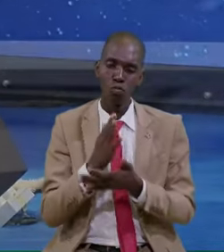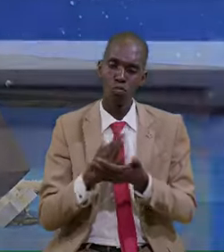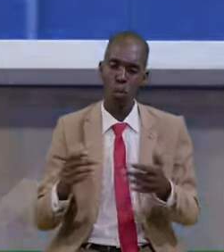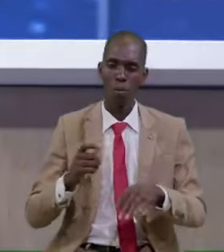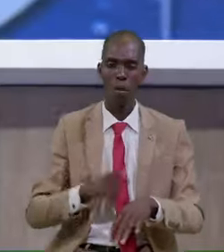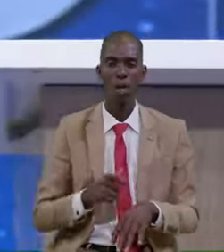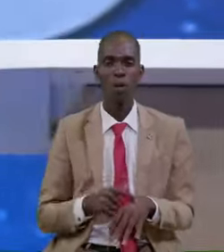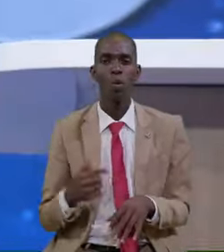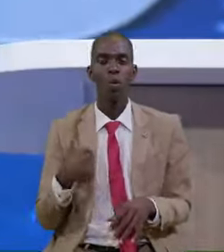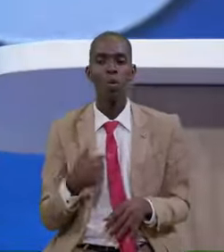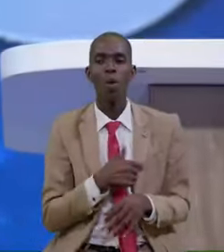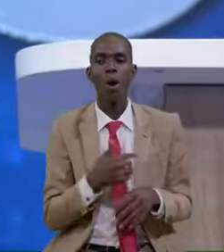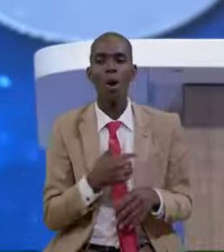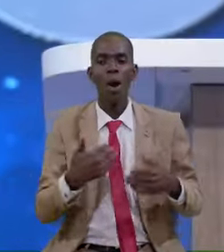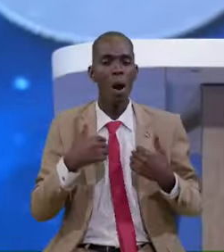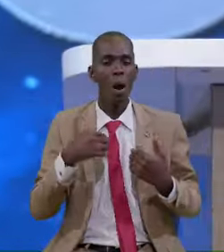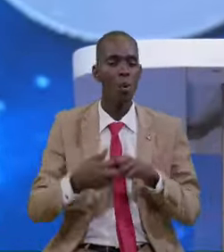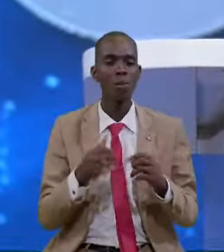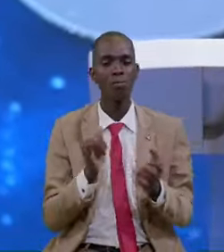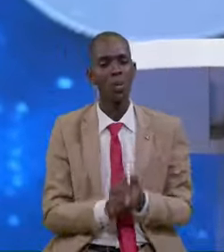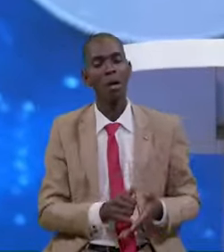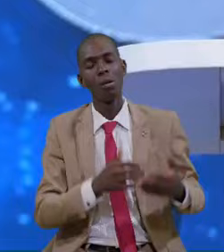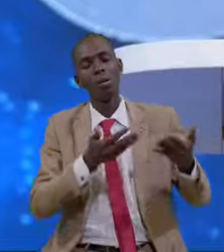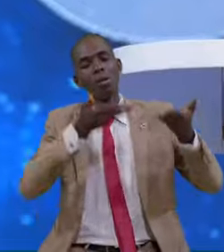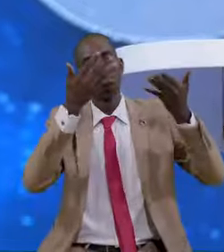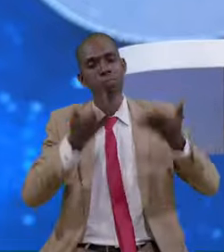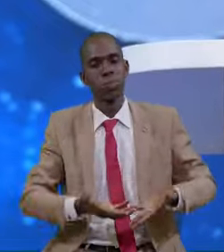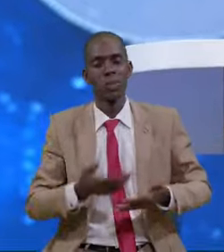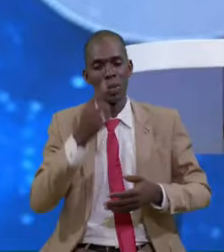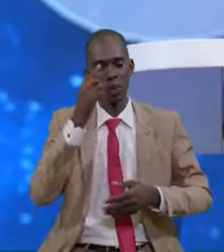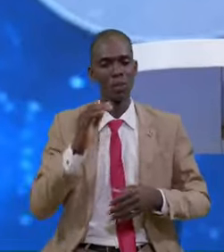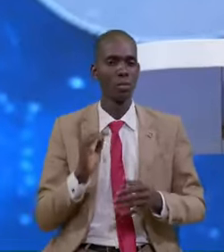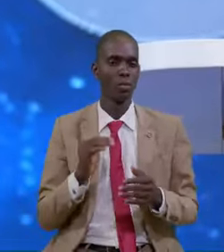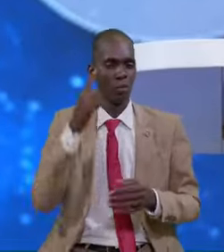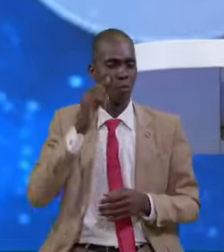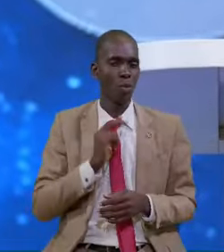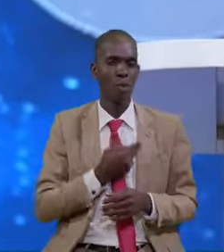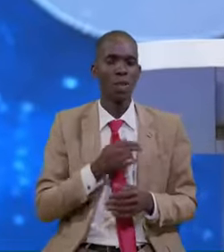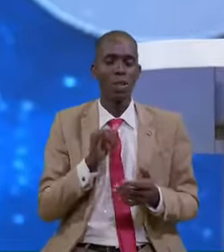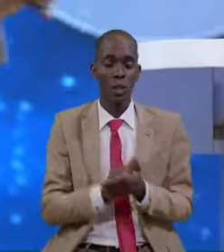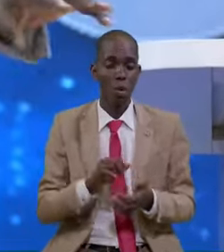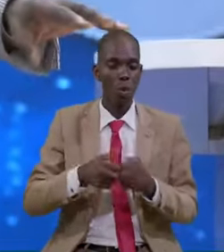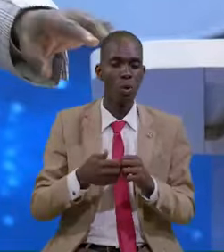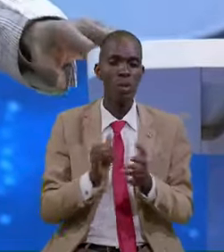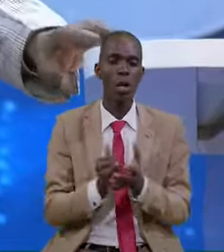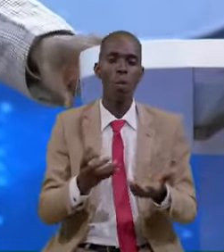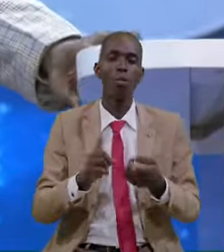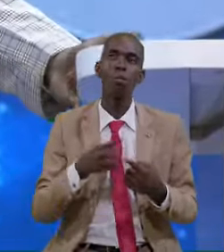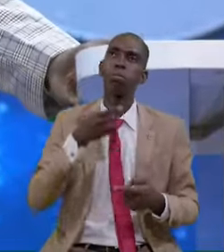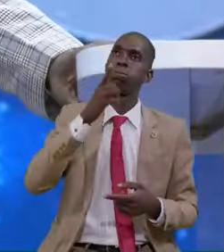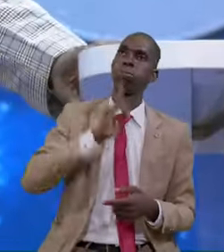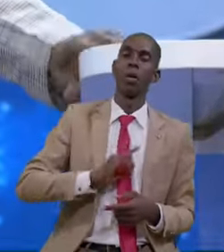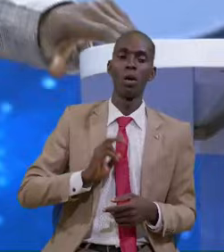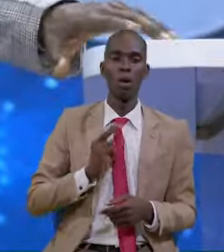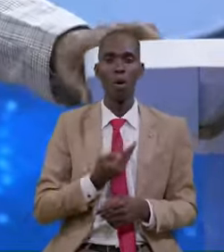to problems that overwhelm us. They want to sweep us away, drown us. But he said, no.